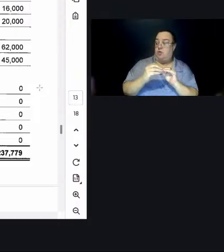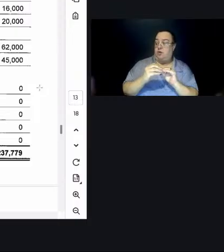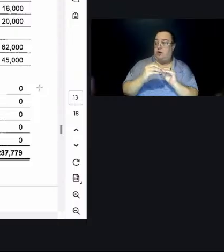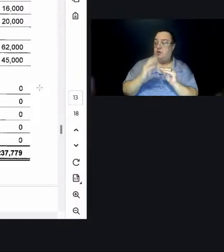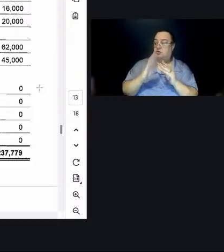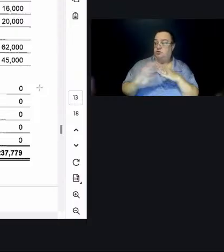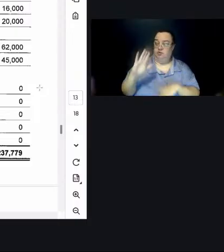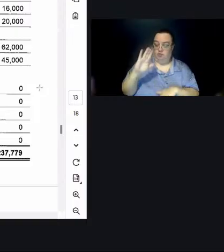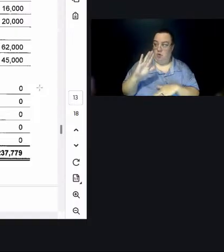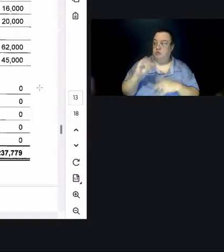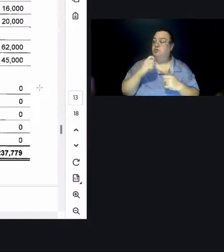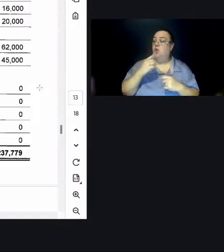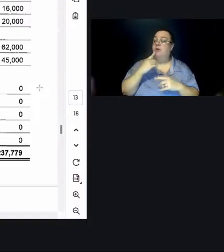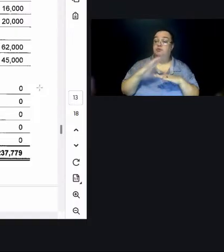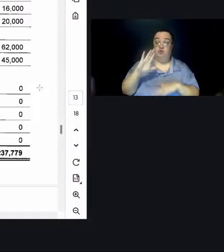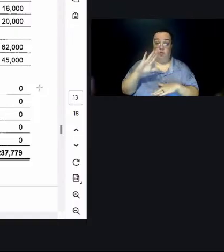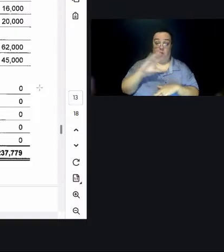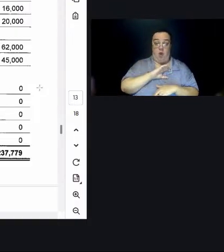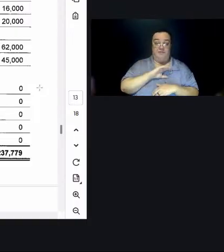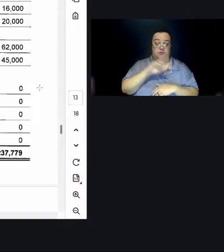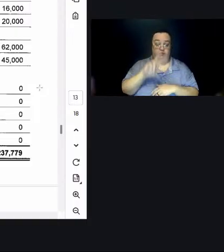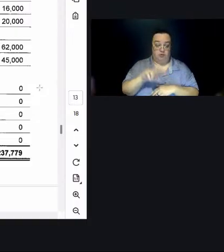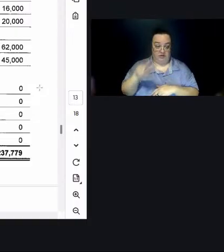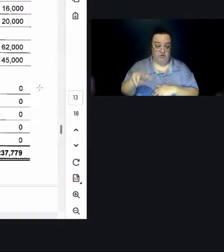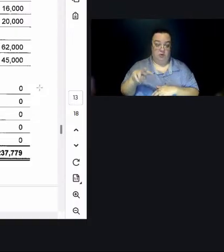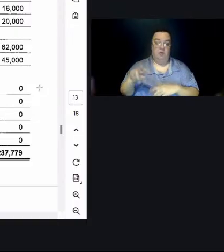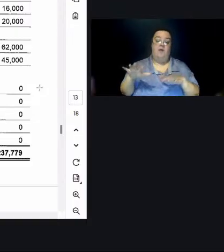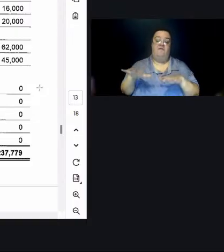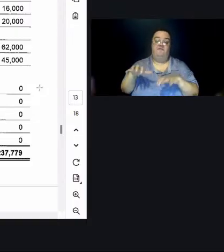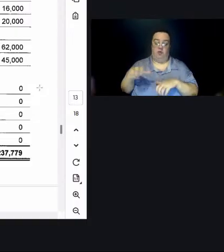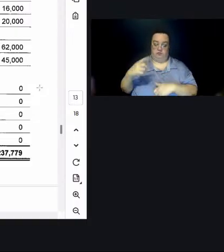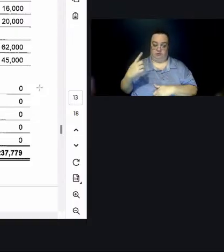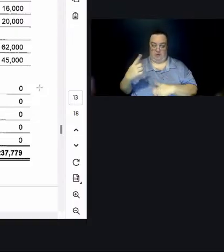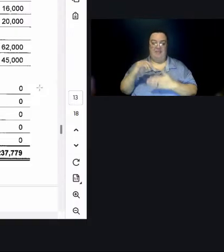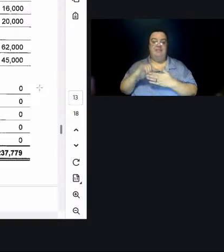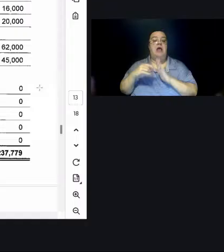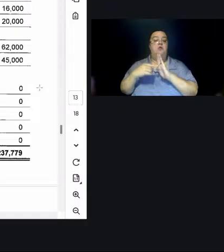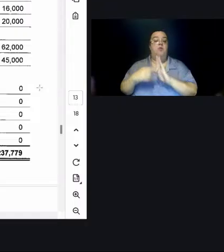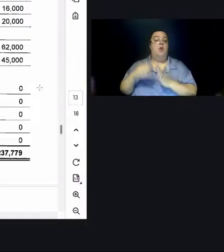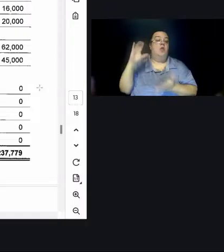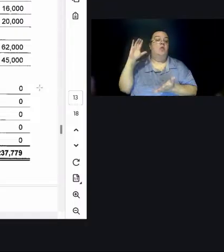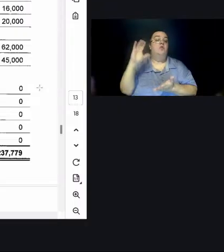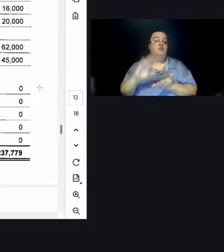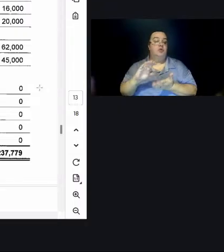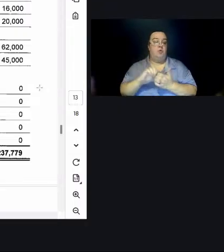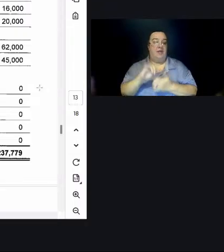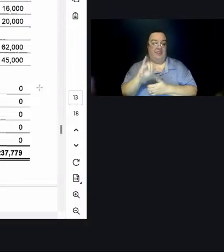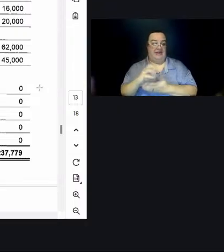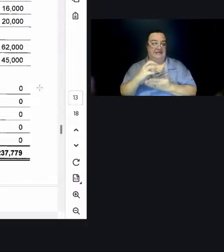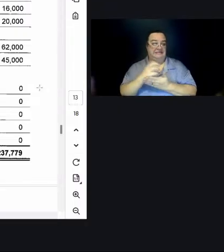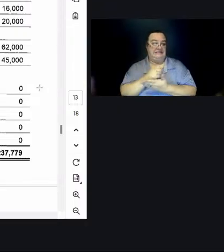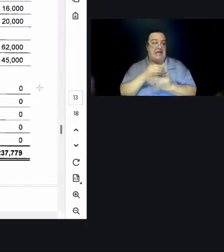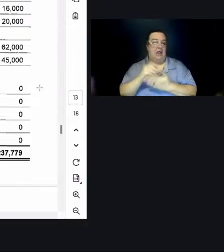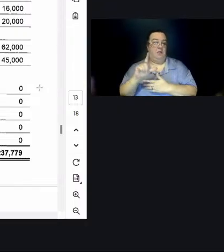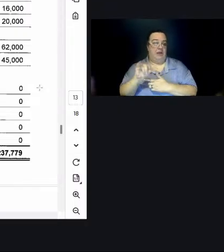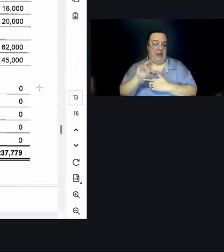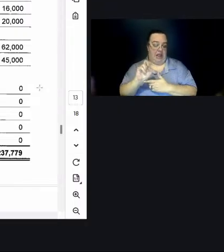to 22. We froze 1. That's reflected in the reduction in this salary line over what